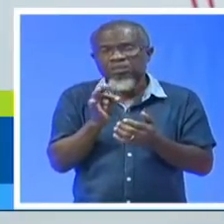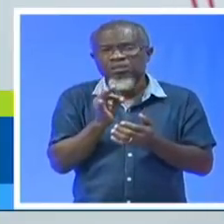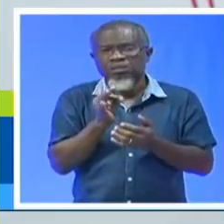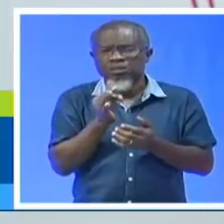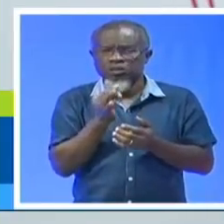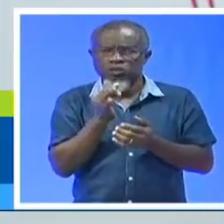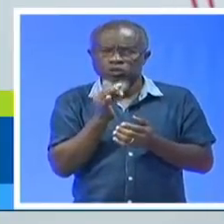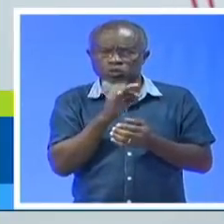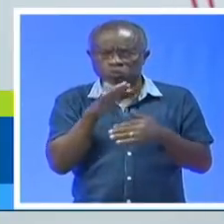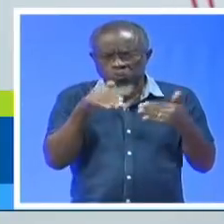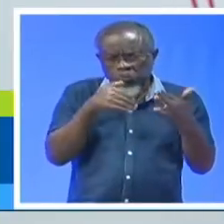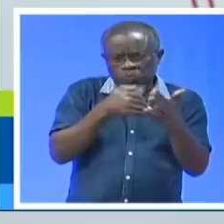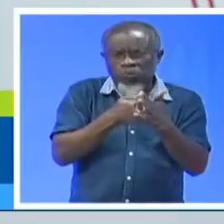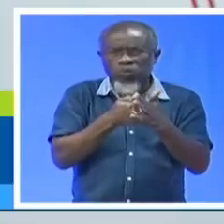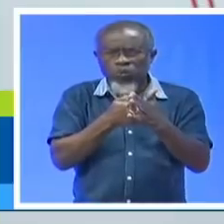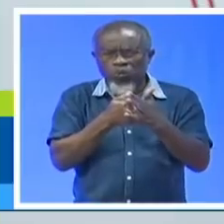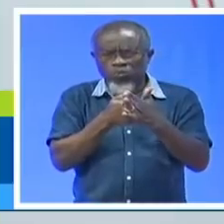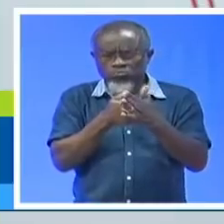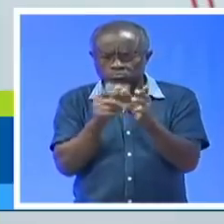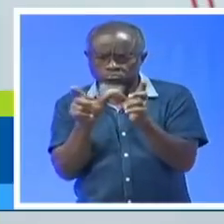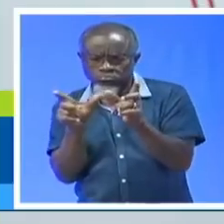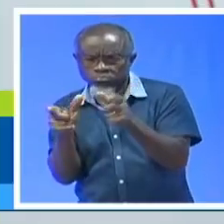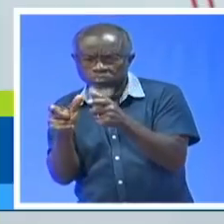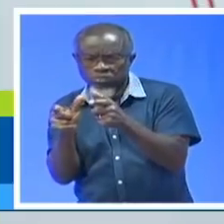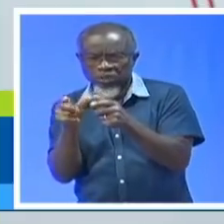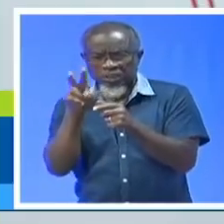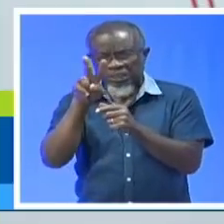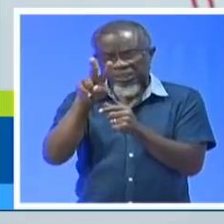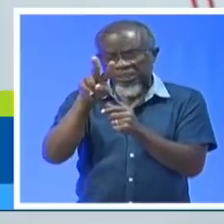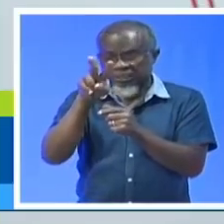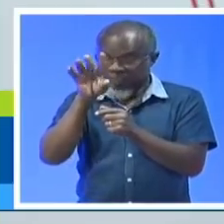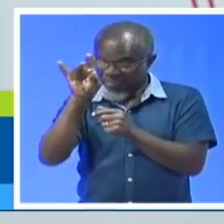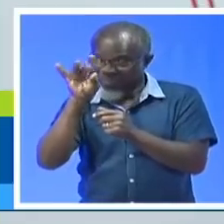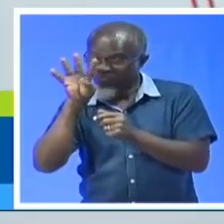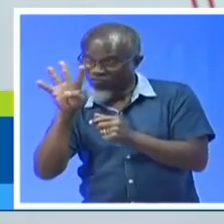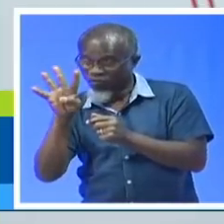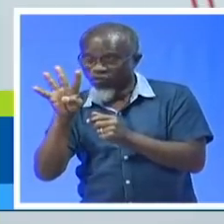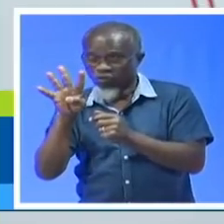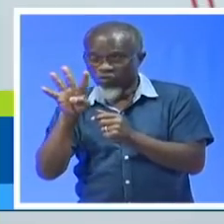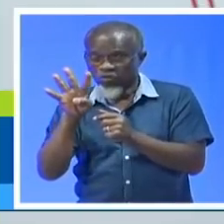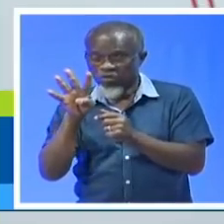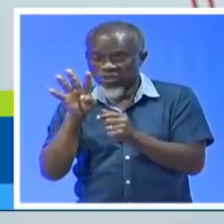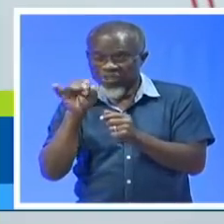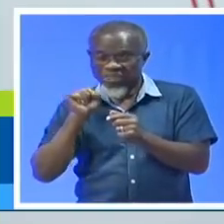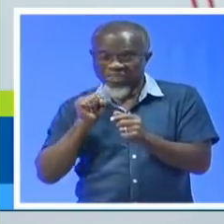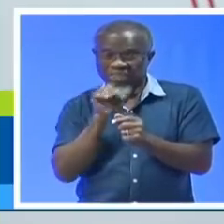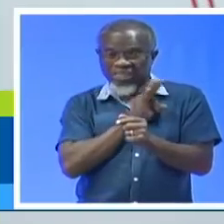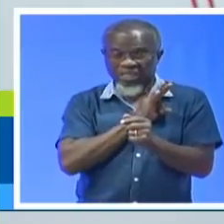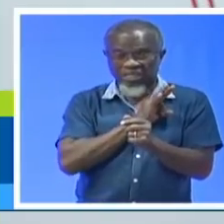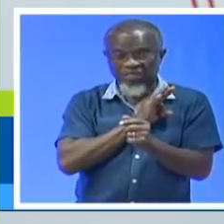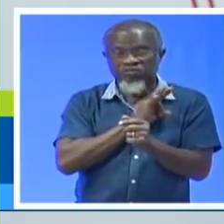Total quarantine 84, staff 43, students 41.